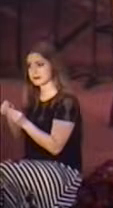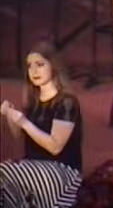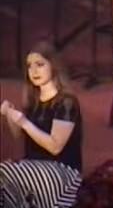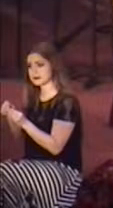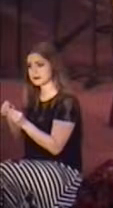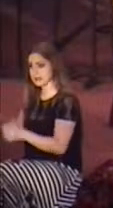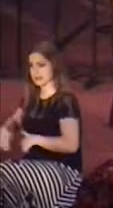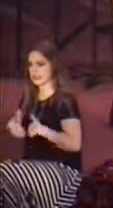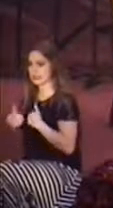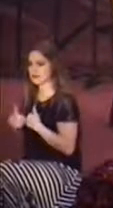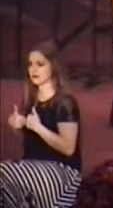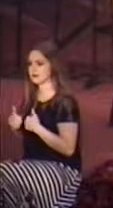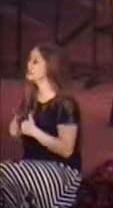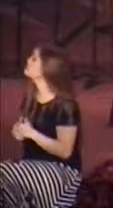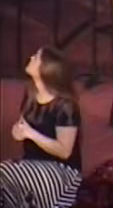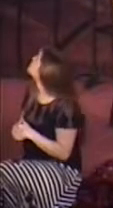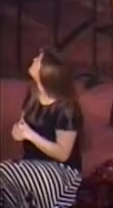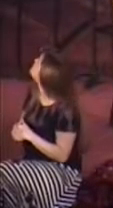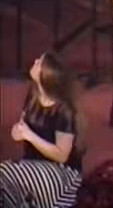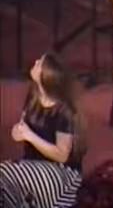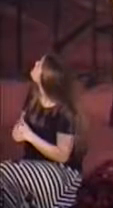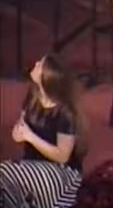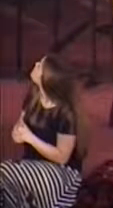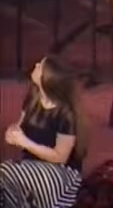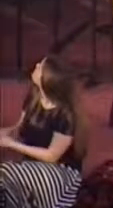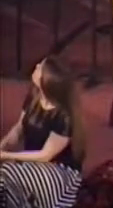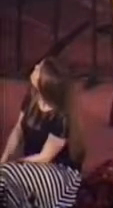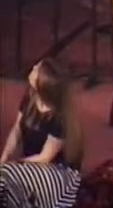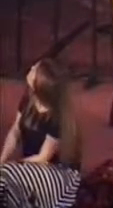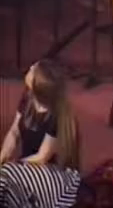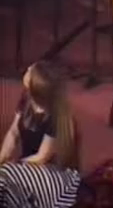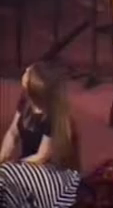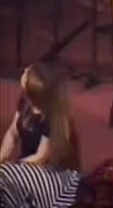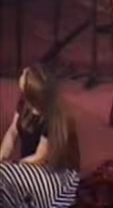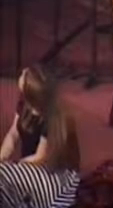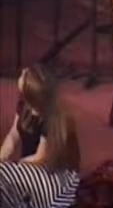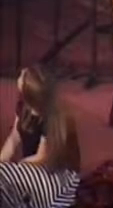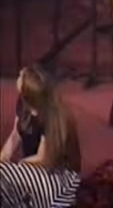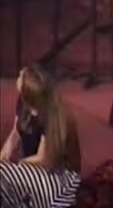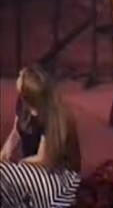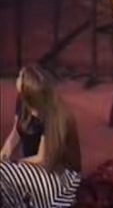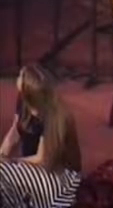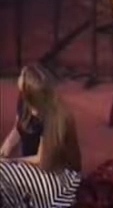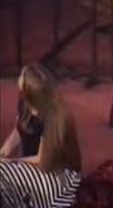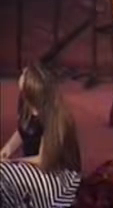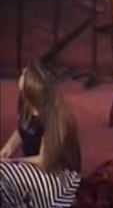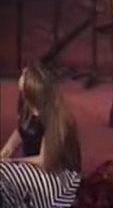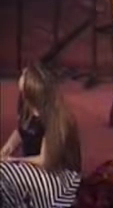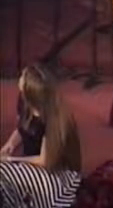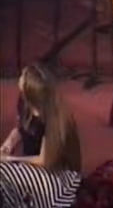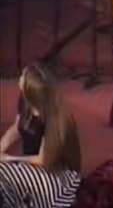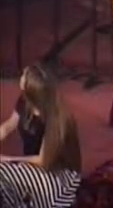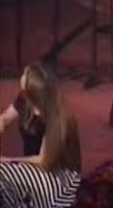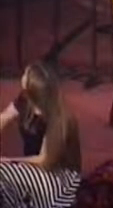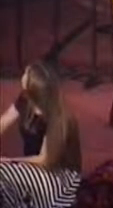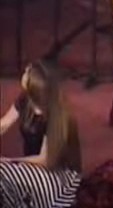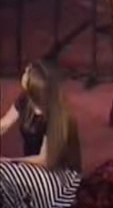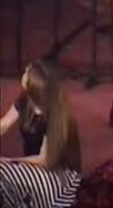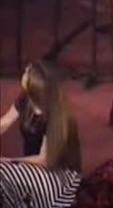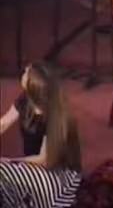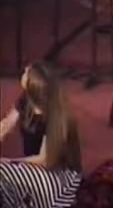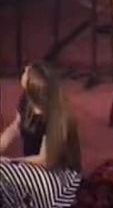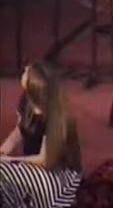His life. Notice what it says. For it is impossible for the blood of bulls and goats to take away